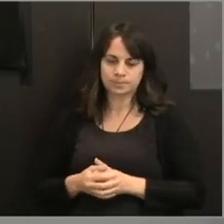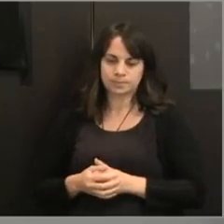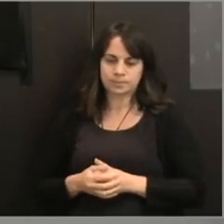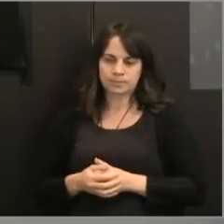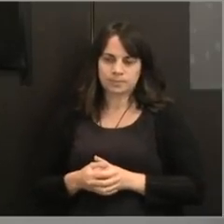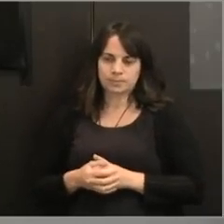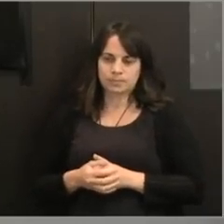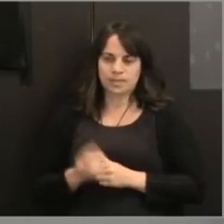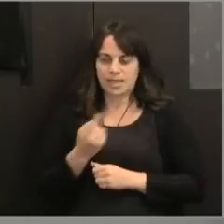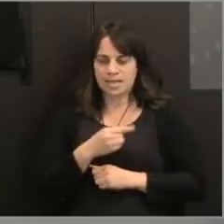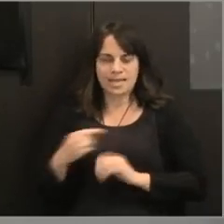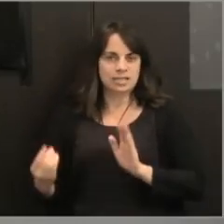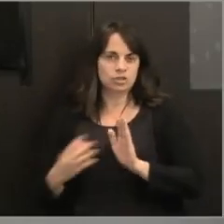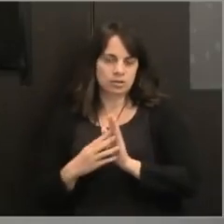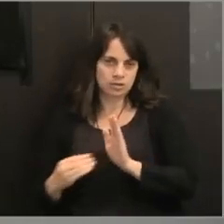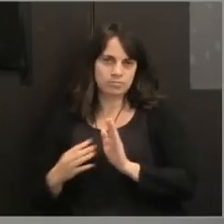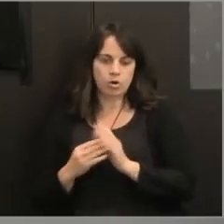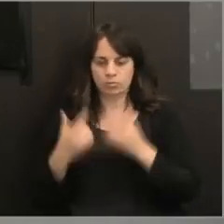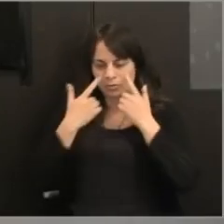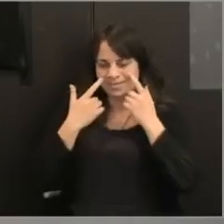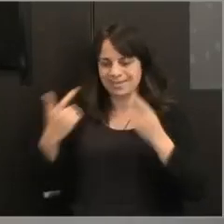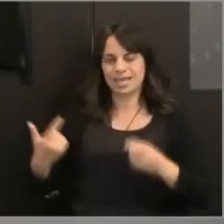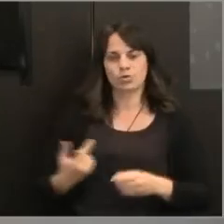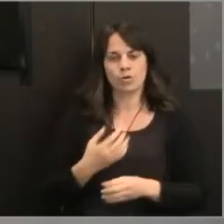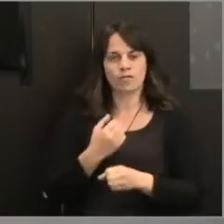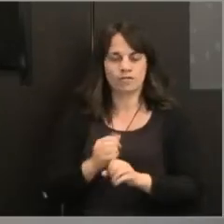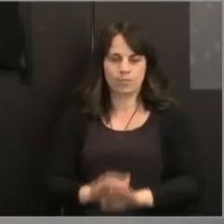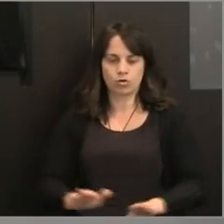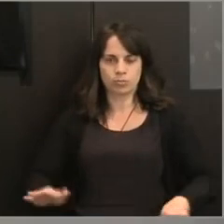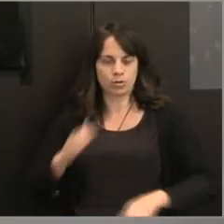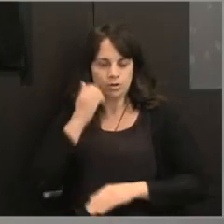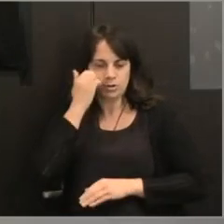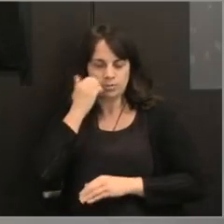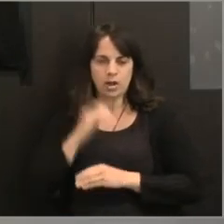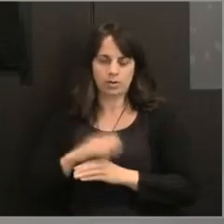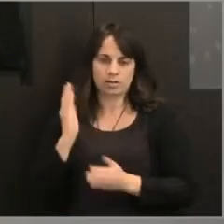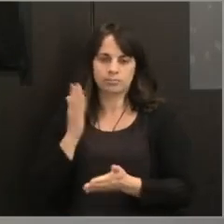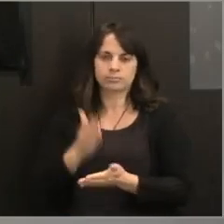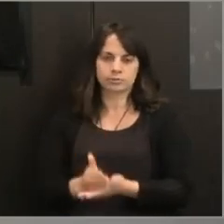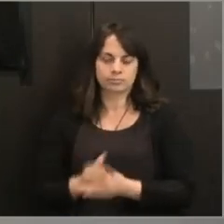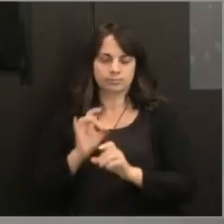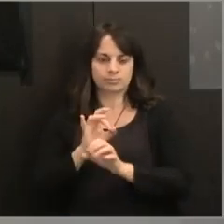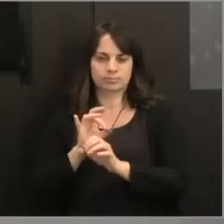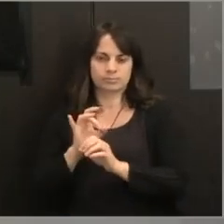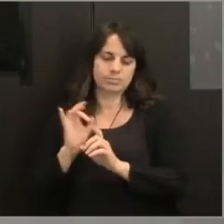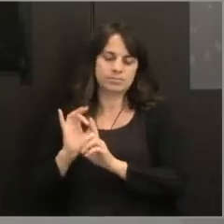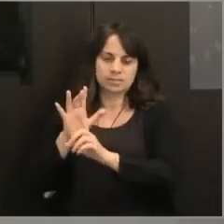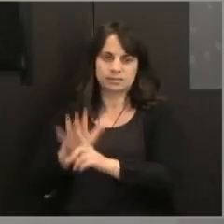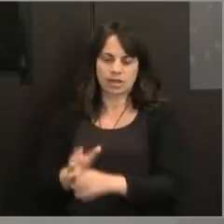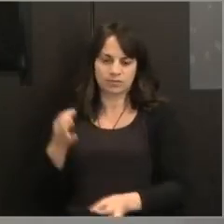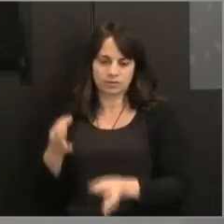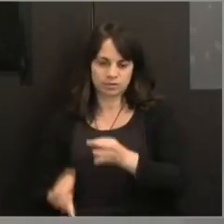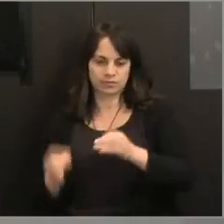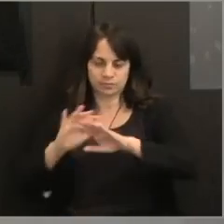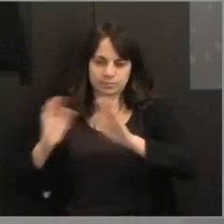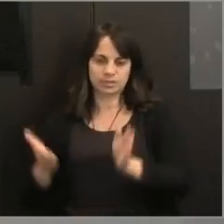model, the care of mokopuna Māori was rightly placed in the tino rangatiratanga sphere of